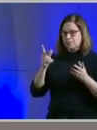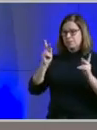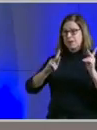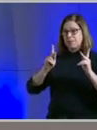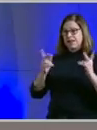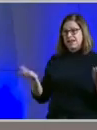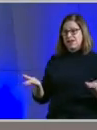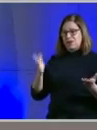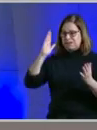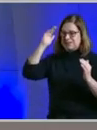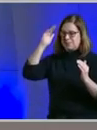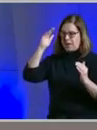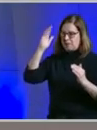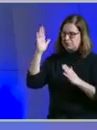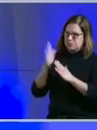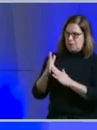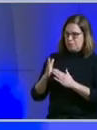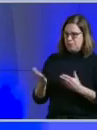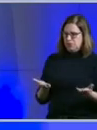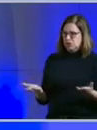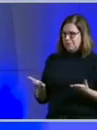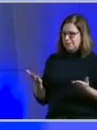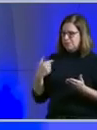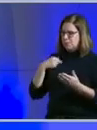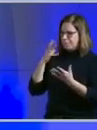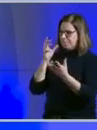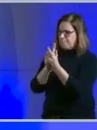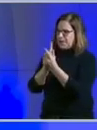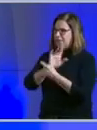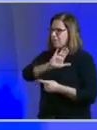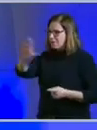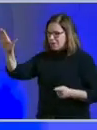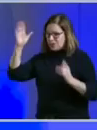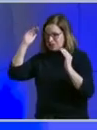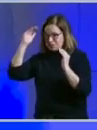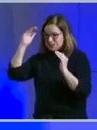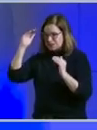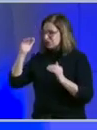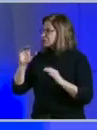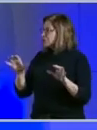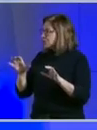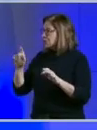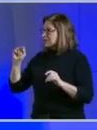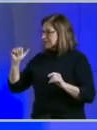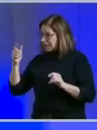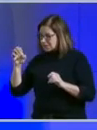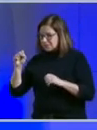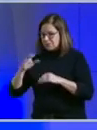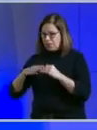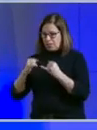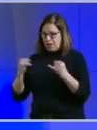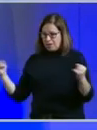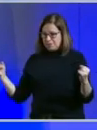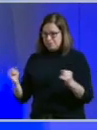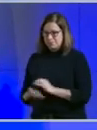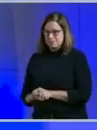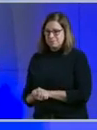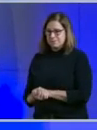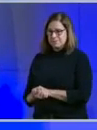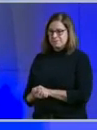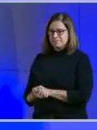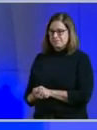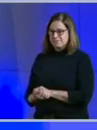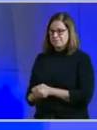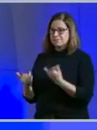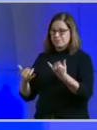that's a hard one sometimes. And Mayor Williams, at the Federal City Council, you all have had a big focus on education and